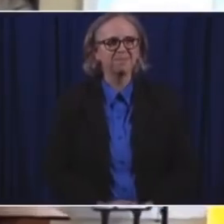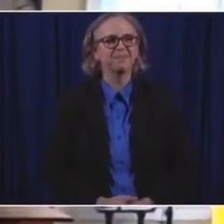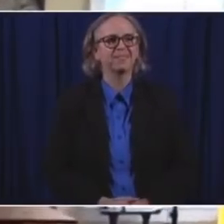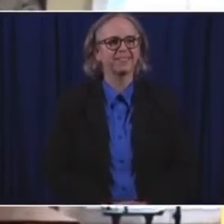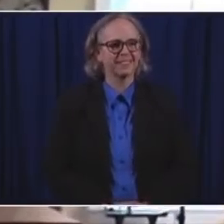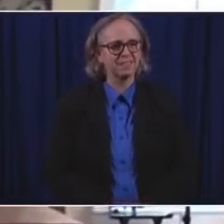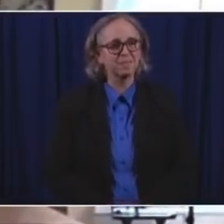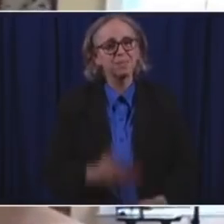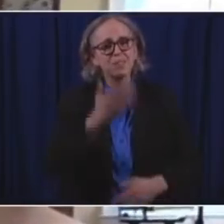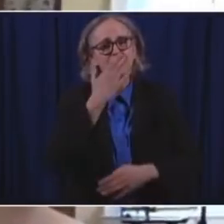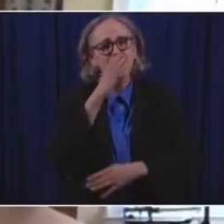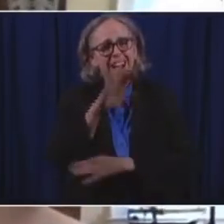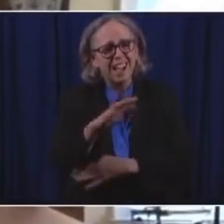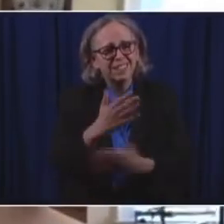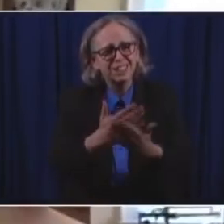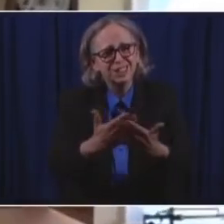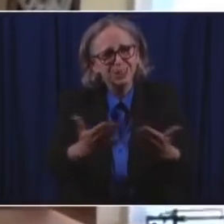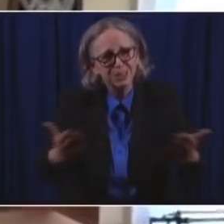Afternoon, everyone.